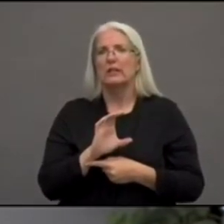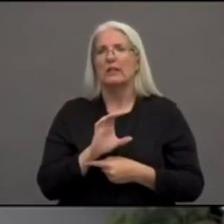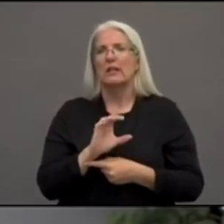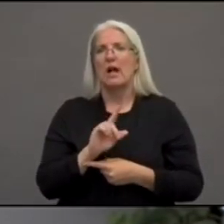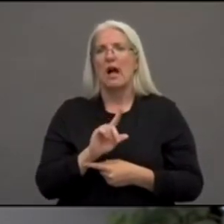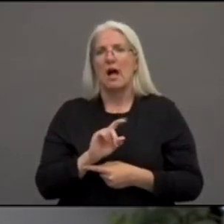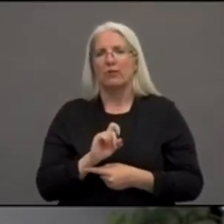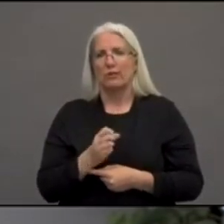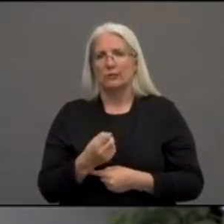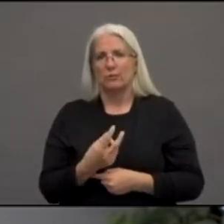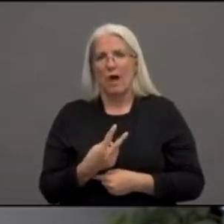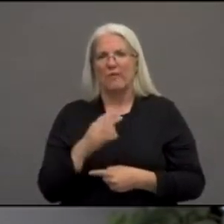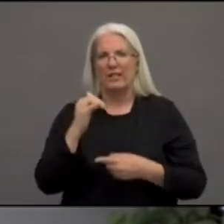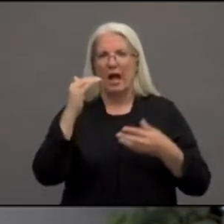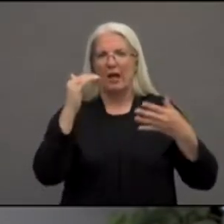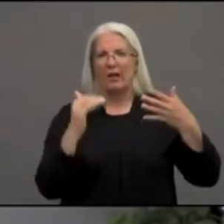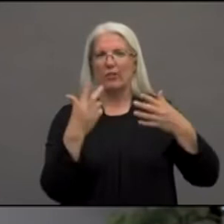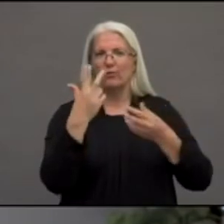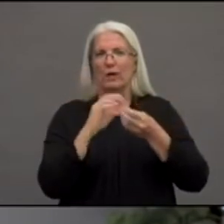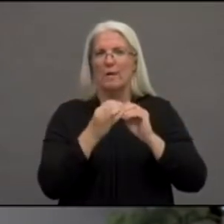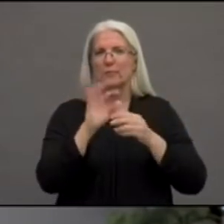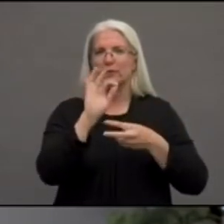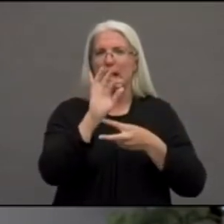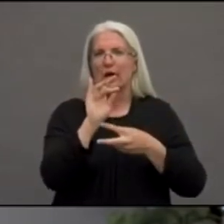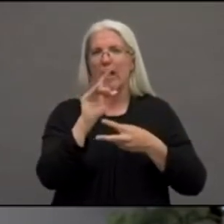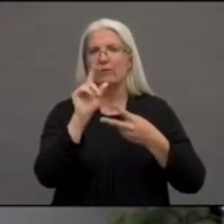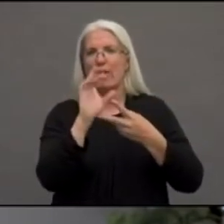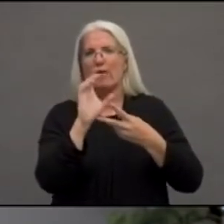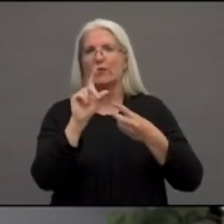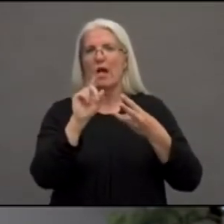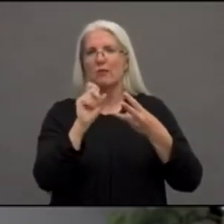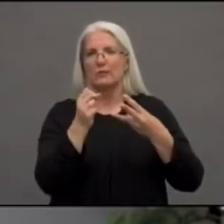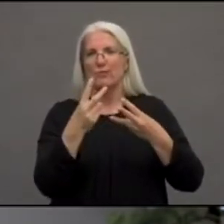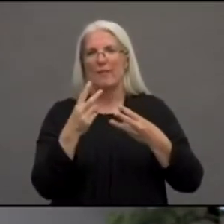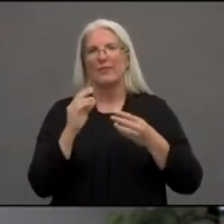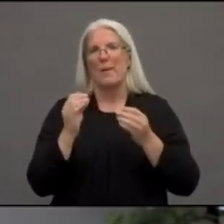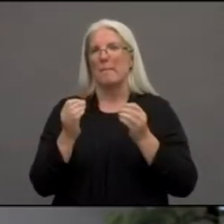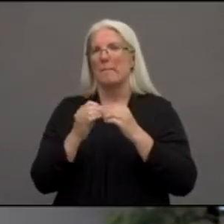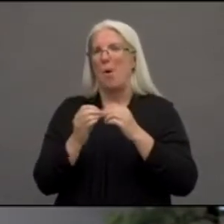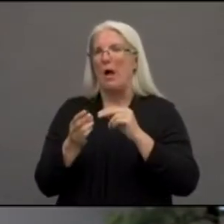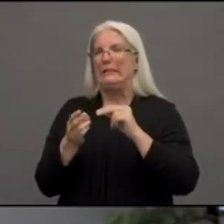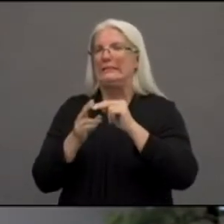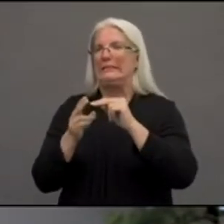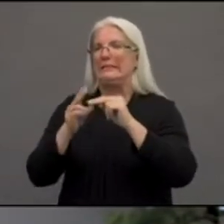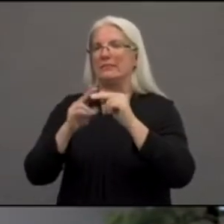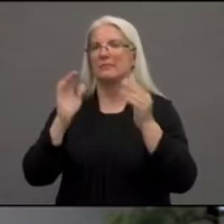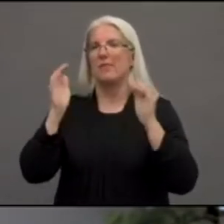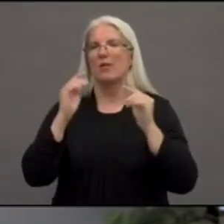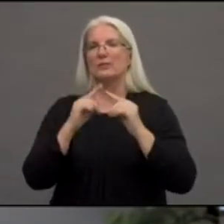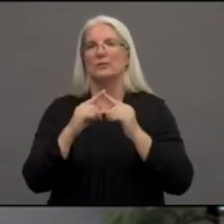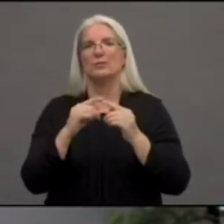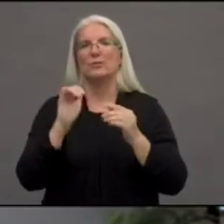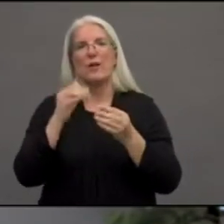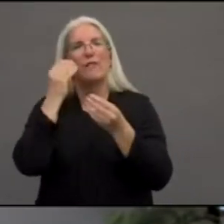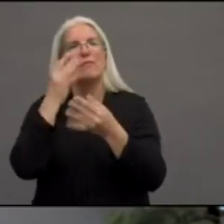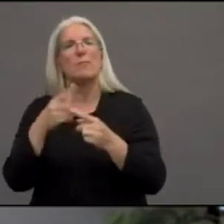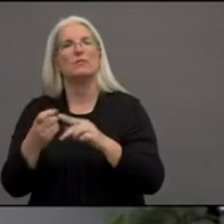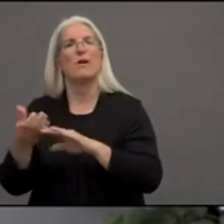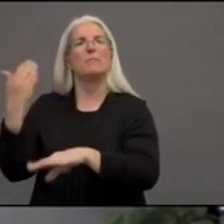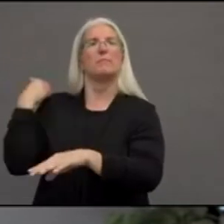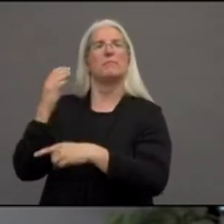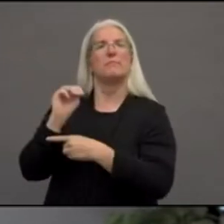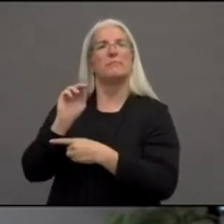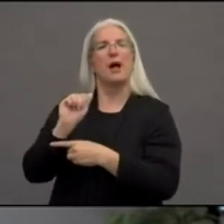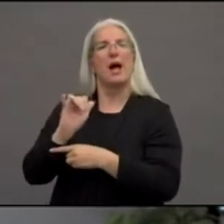112. These numbers are actually higher than if we go back to the information from May. So it's very